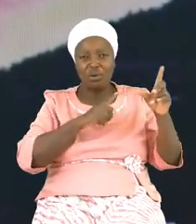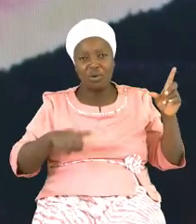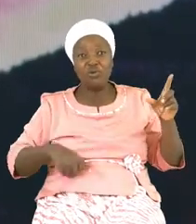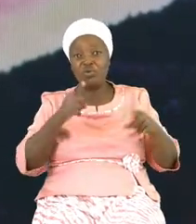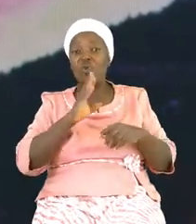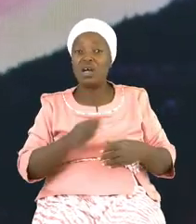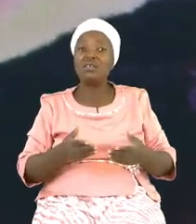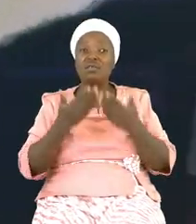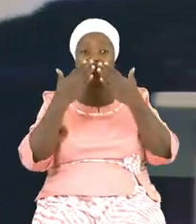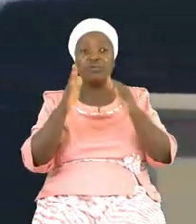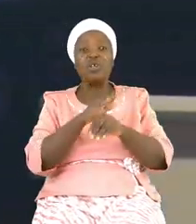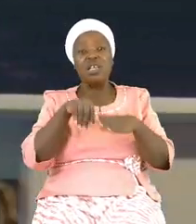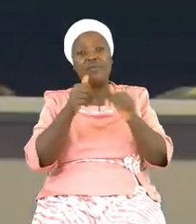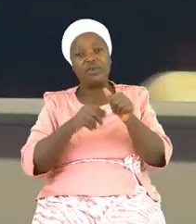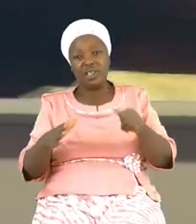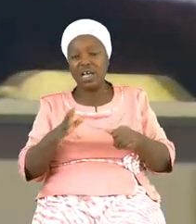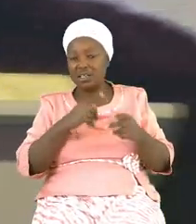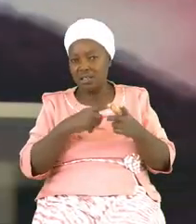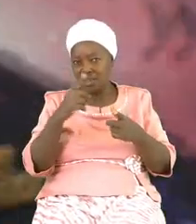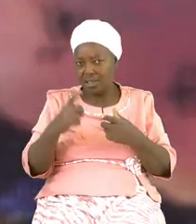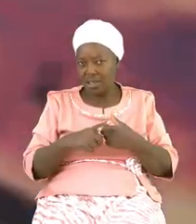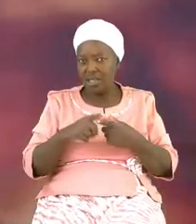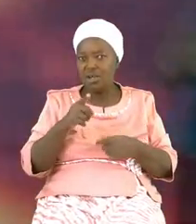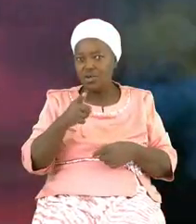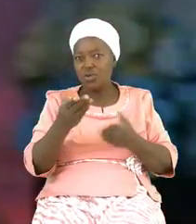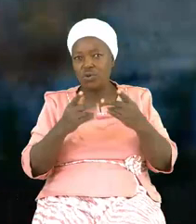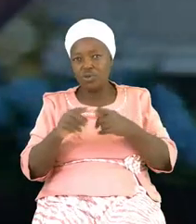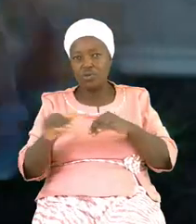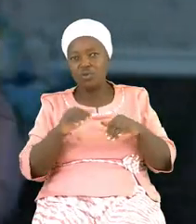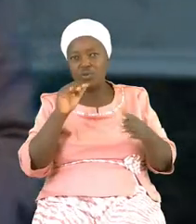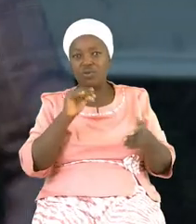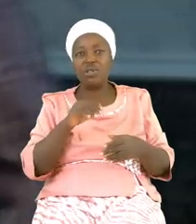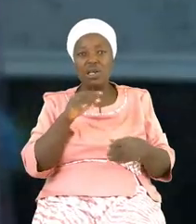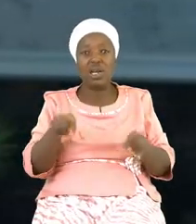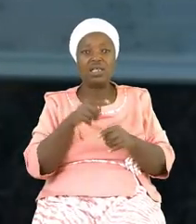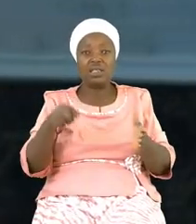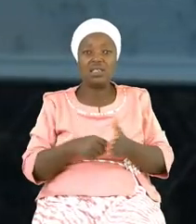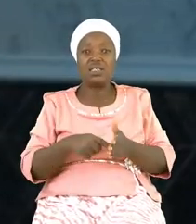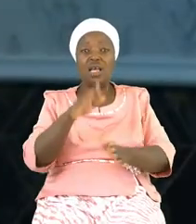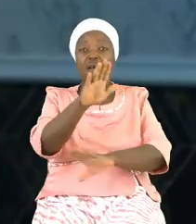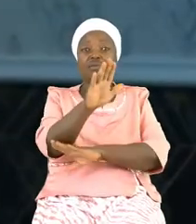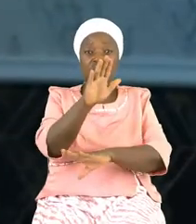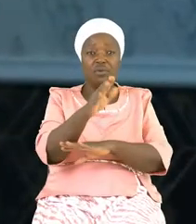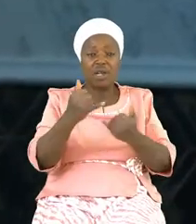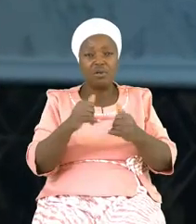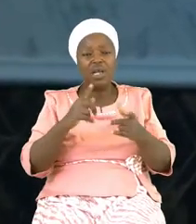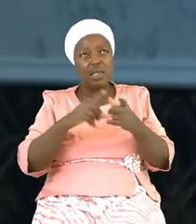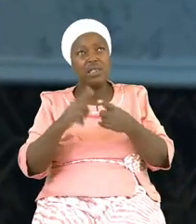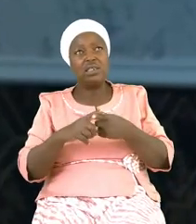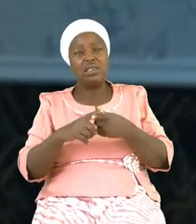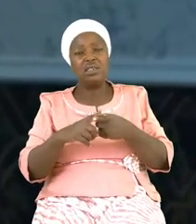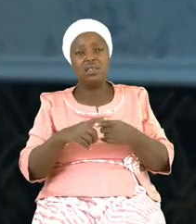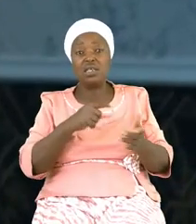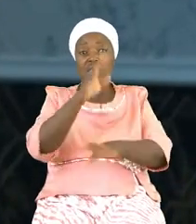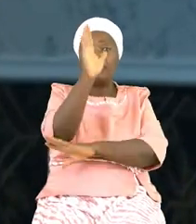everything. And then you want to, you know, like this afternoon now, rain came. And you say, oh, can rain